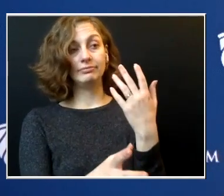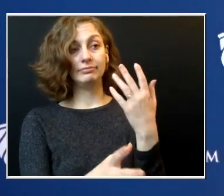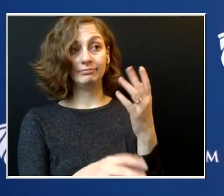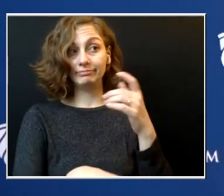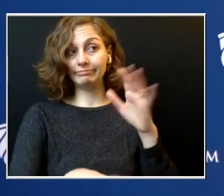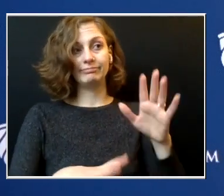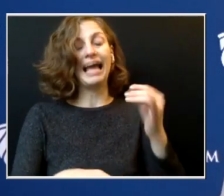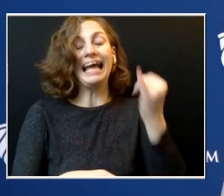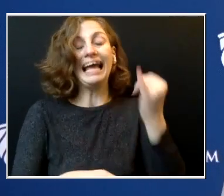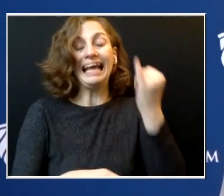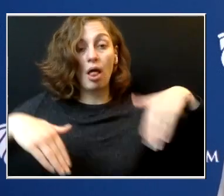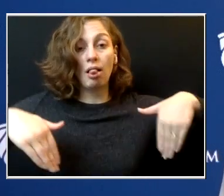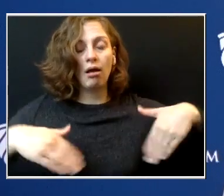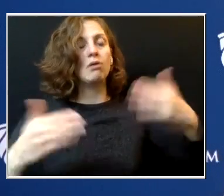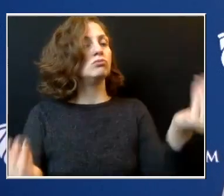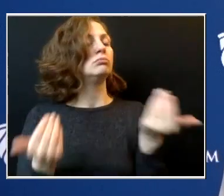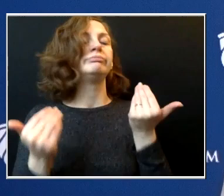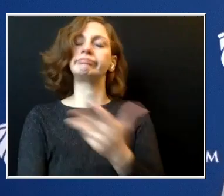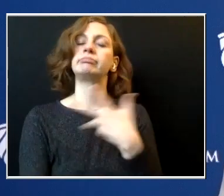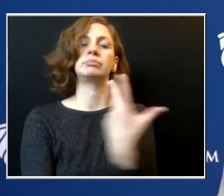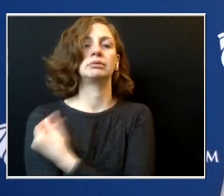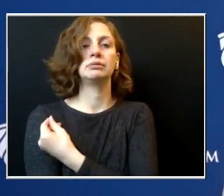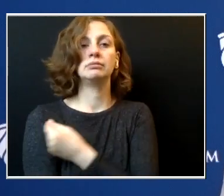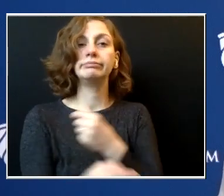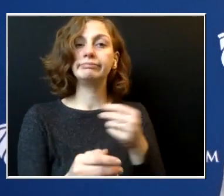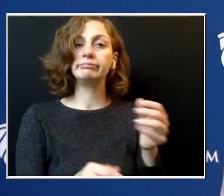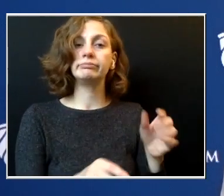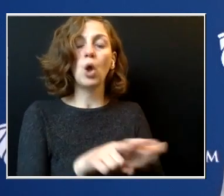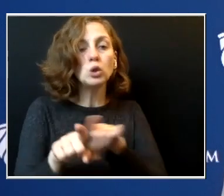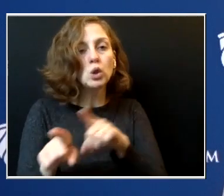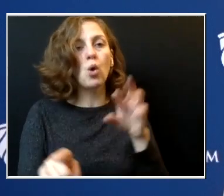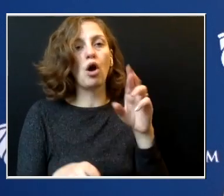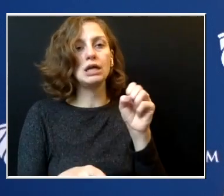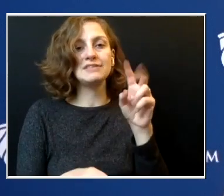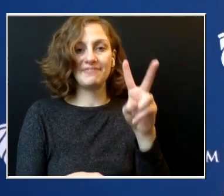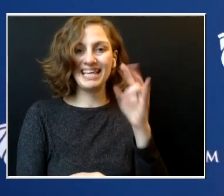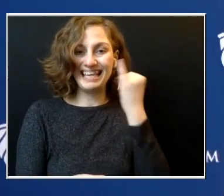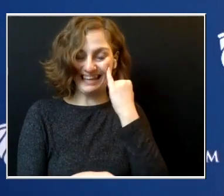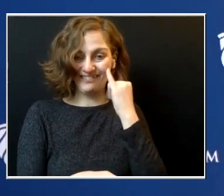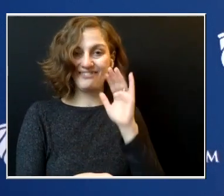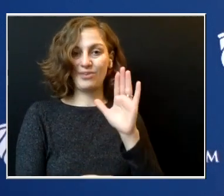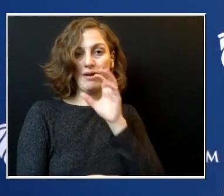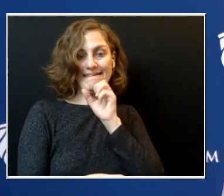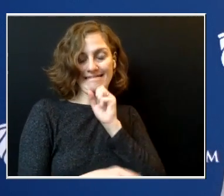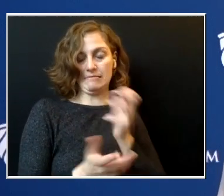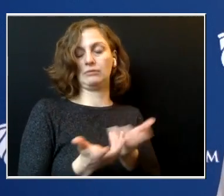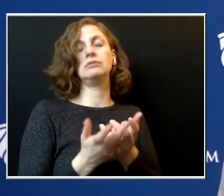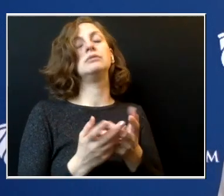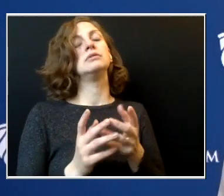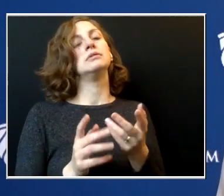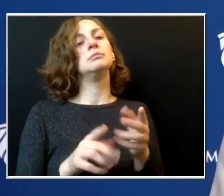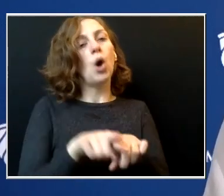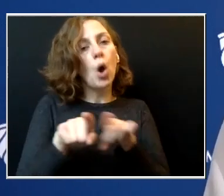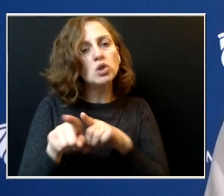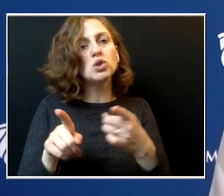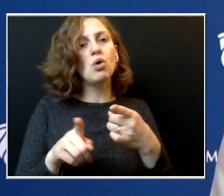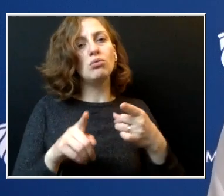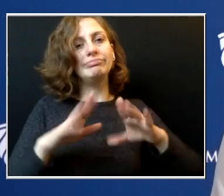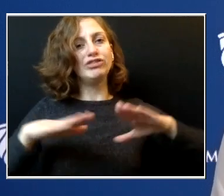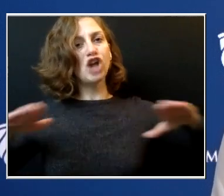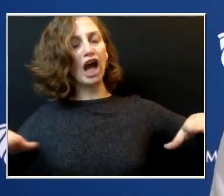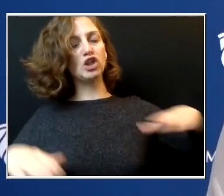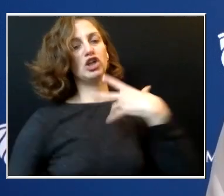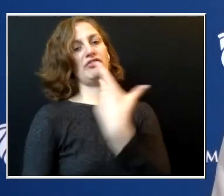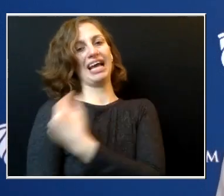all vaccinations, especially childhood vaccinations, we know that are so safe and so effective at preventing disease in